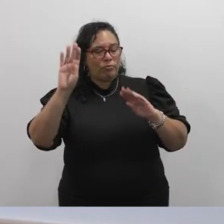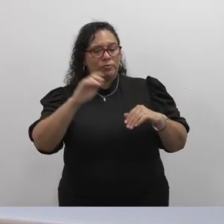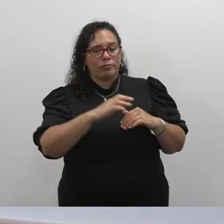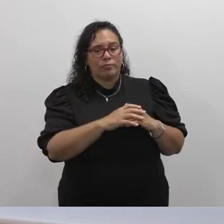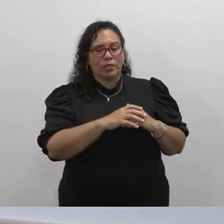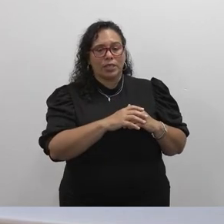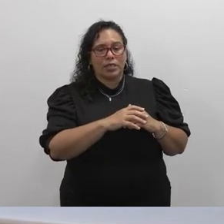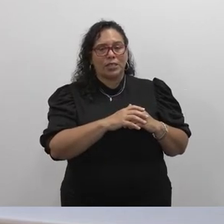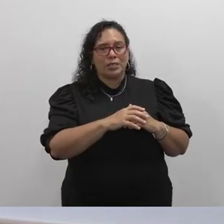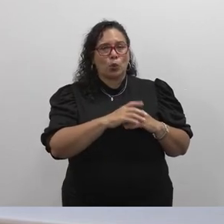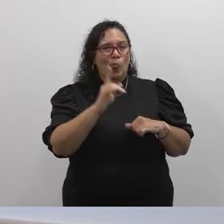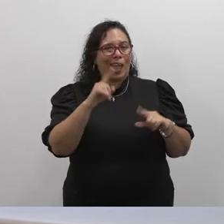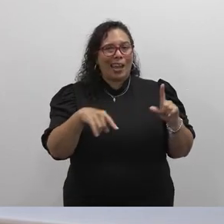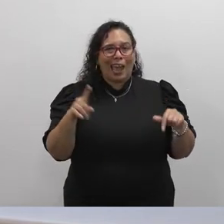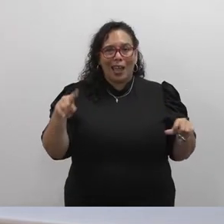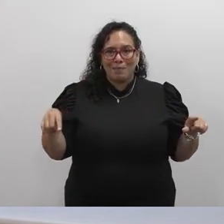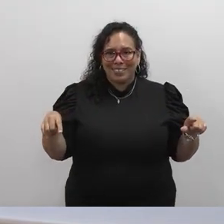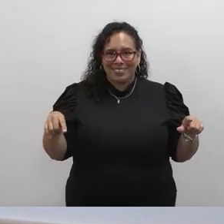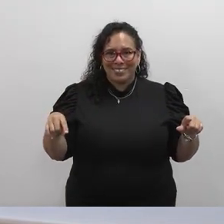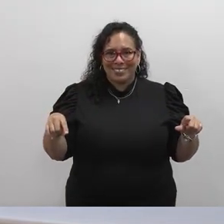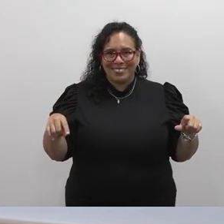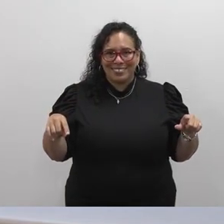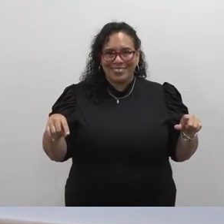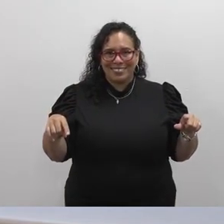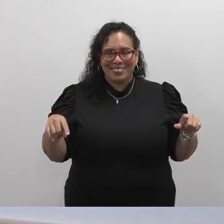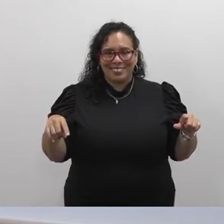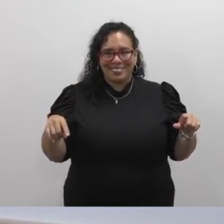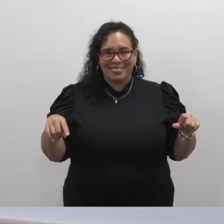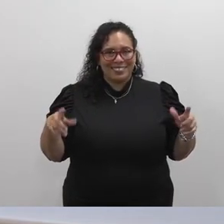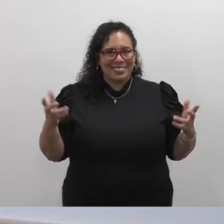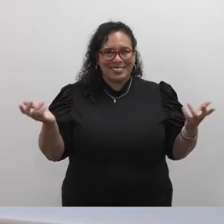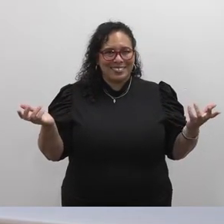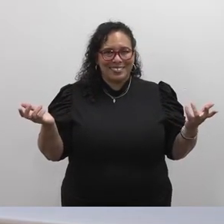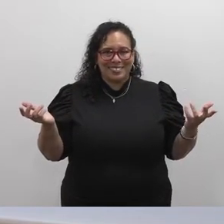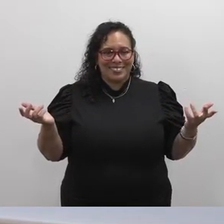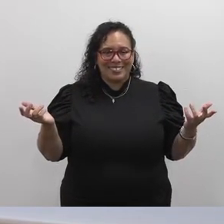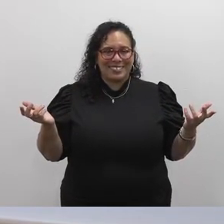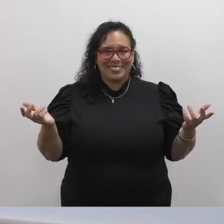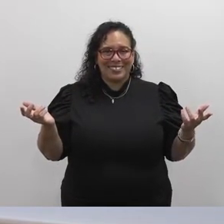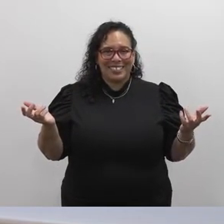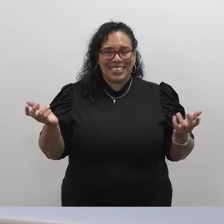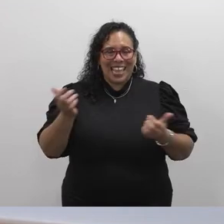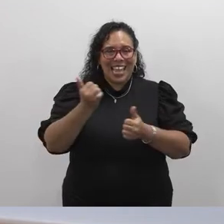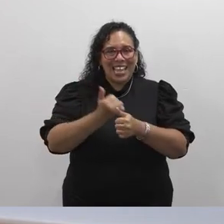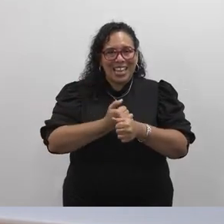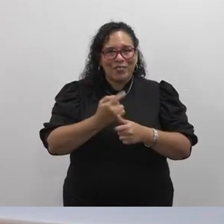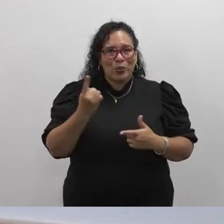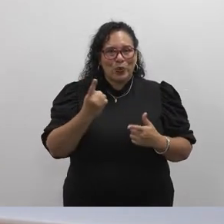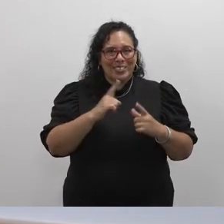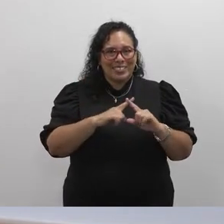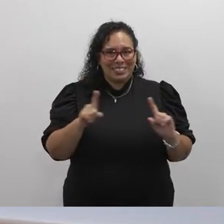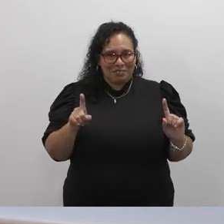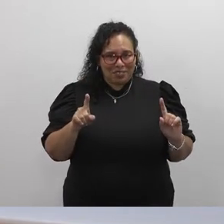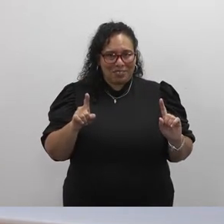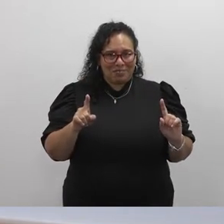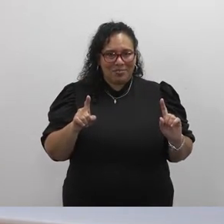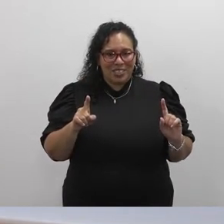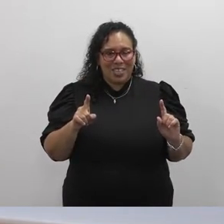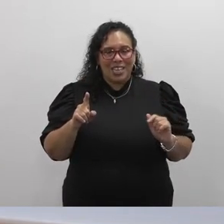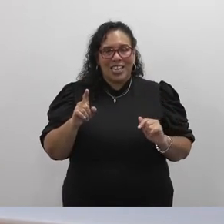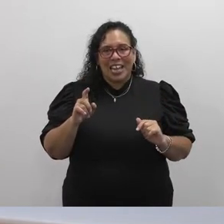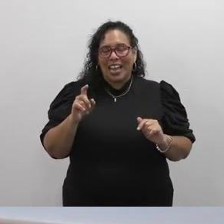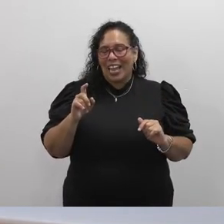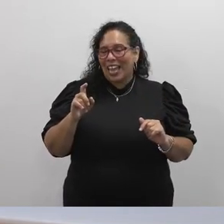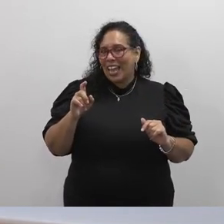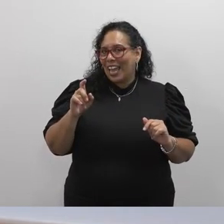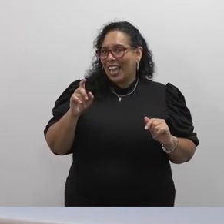and so the dynamics of this are just, everyone is different, and you've got to kind of